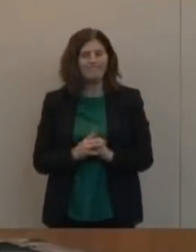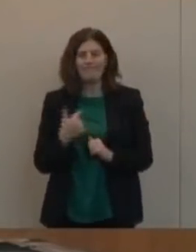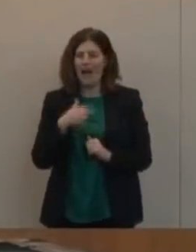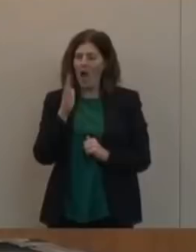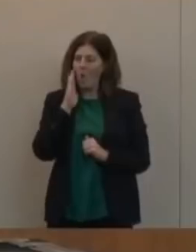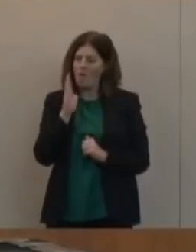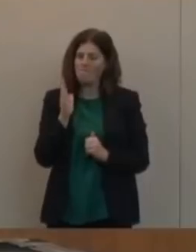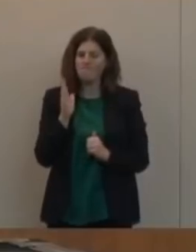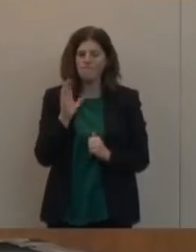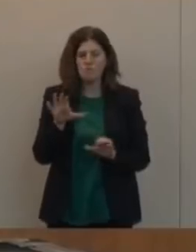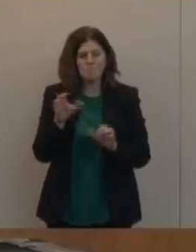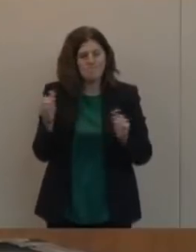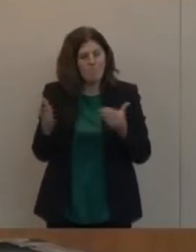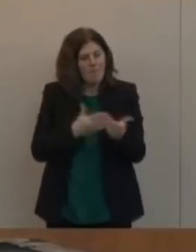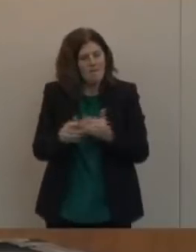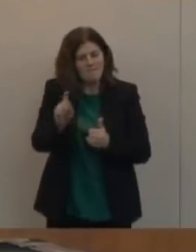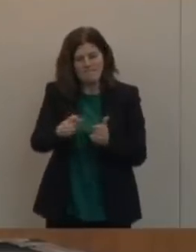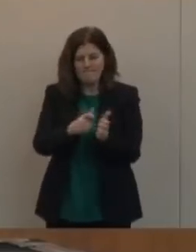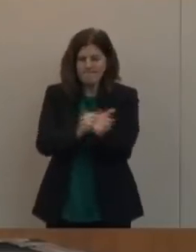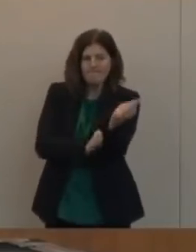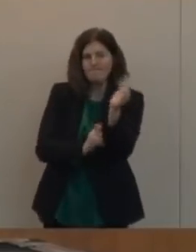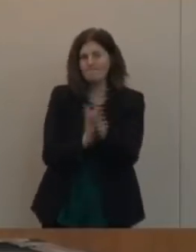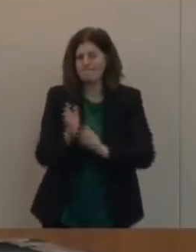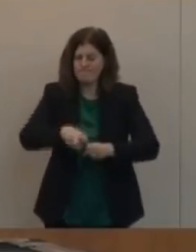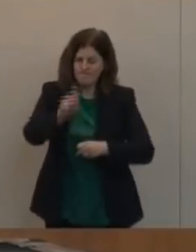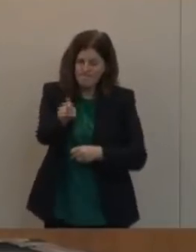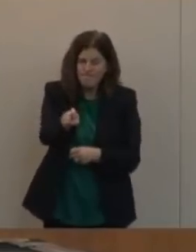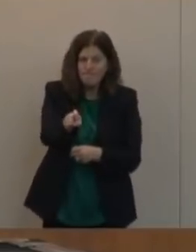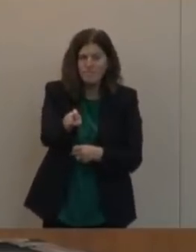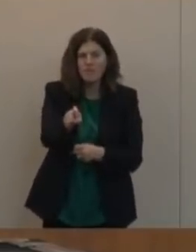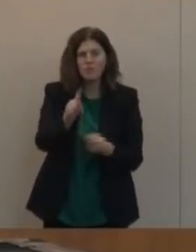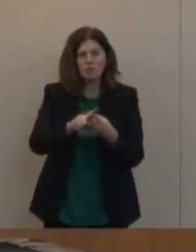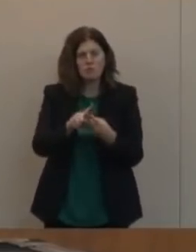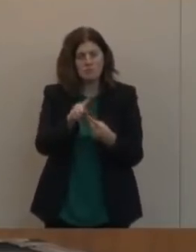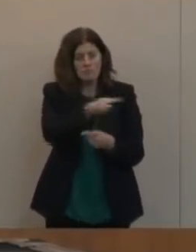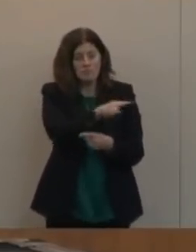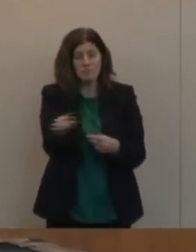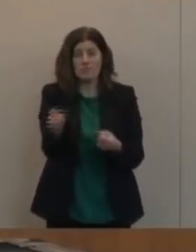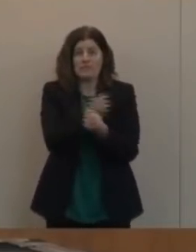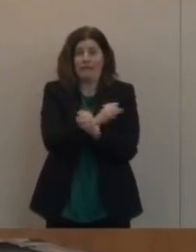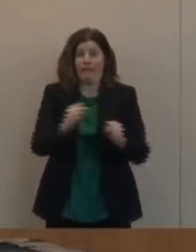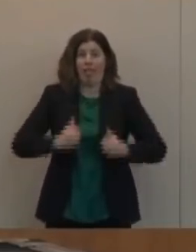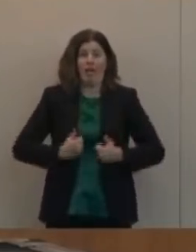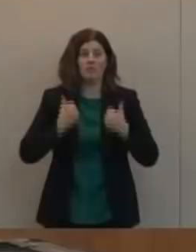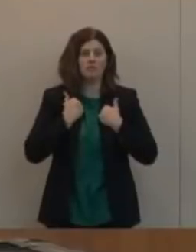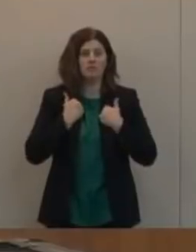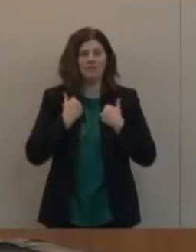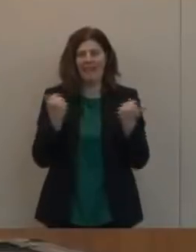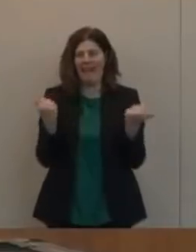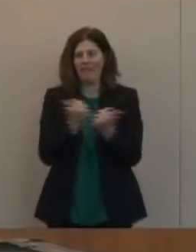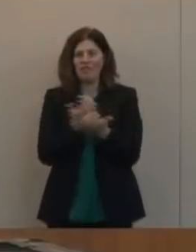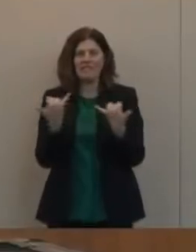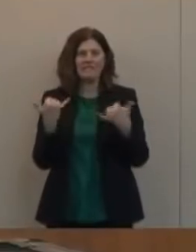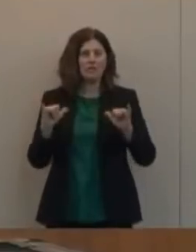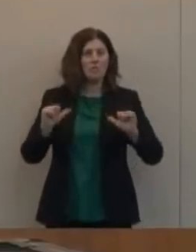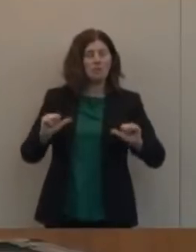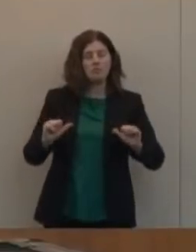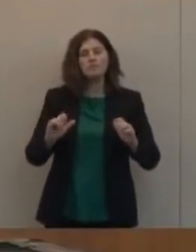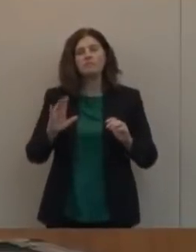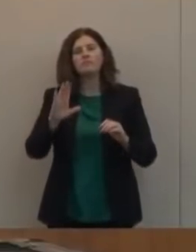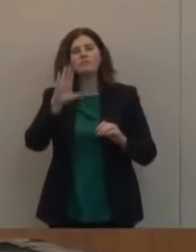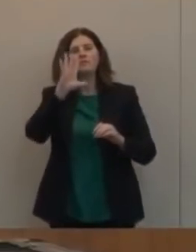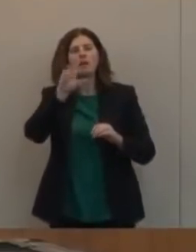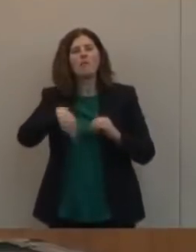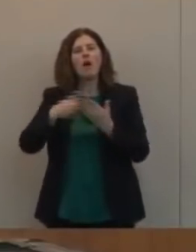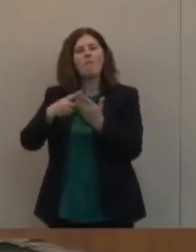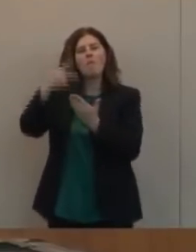anything I need to do that saves lives. So everything's on the table. I want to talk about a